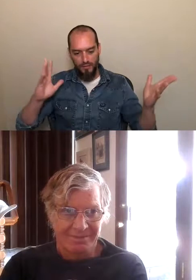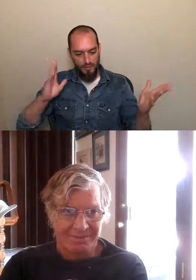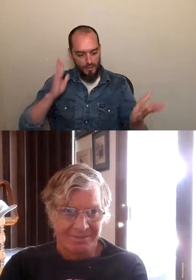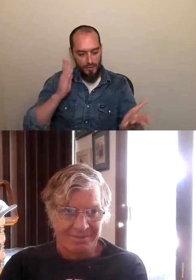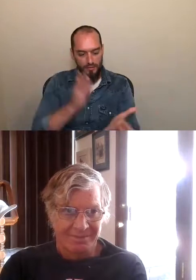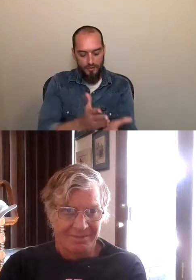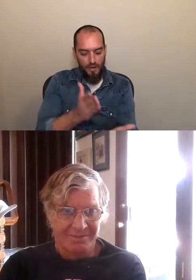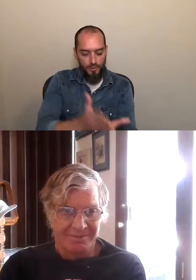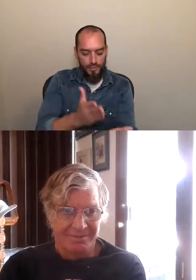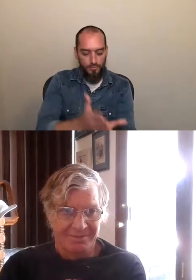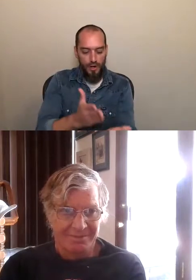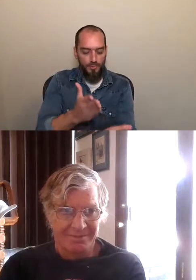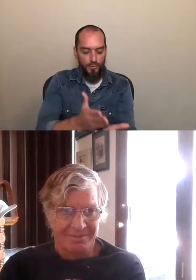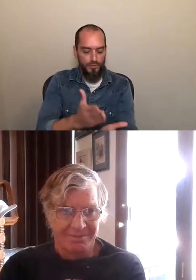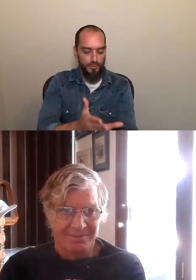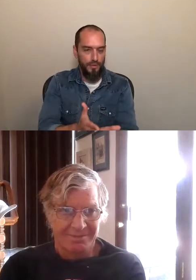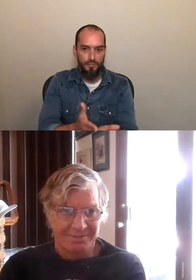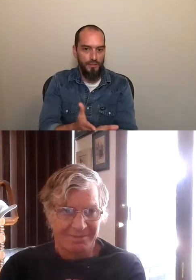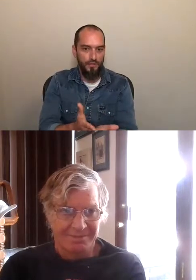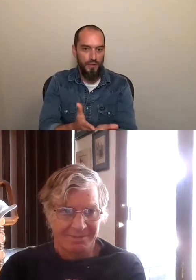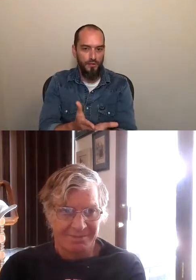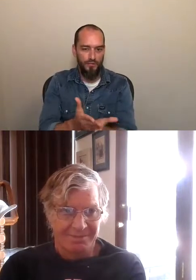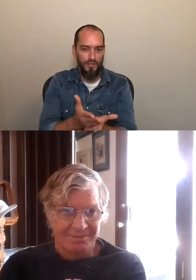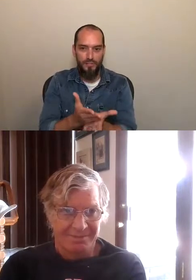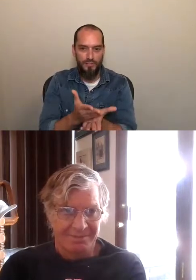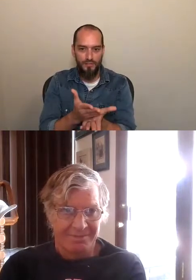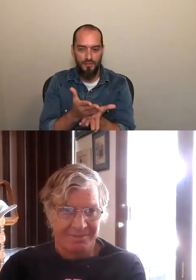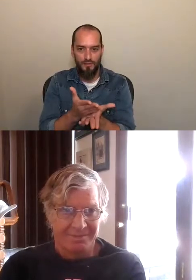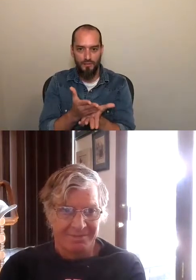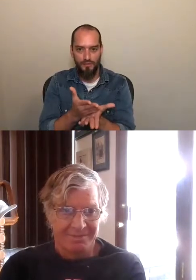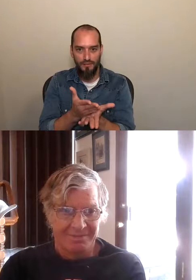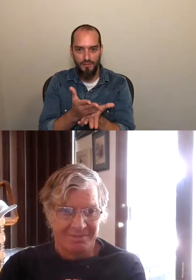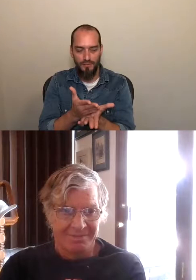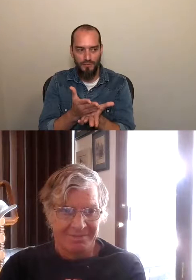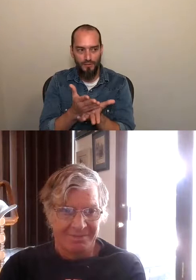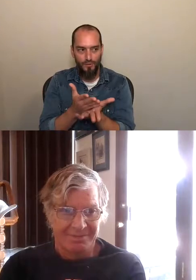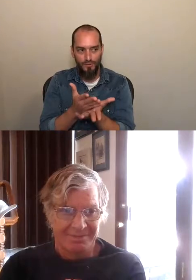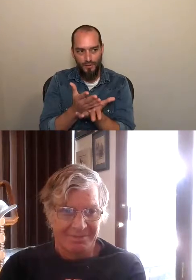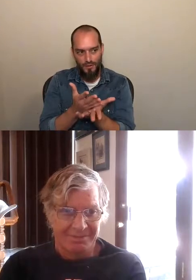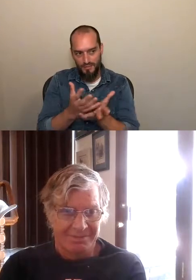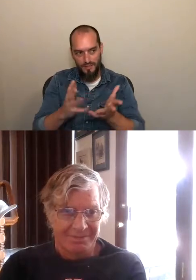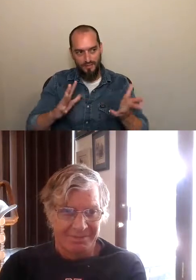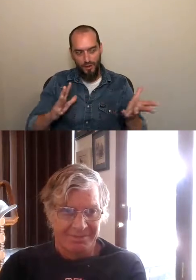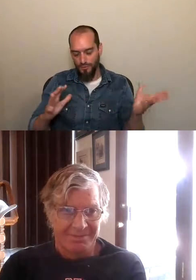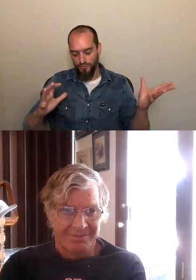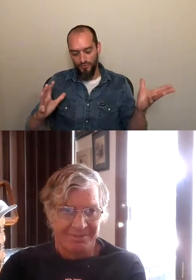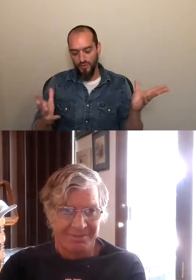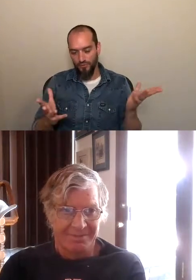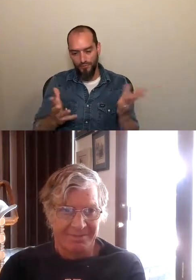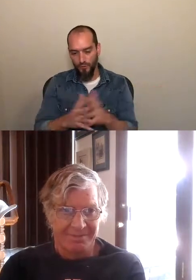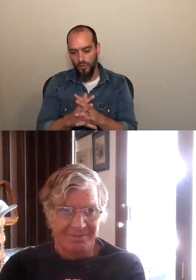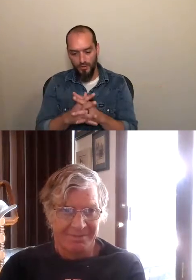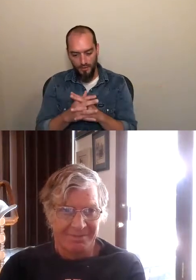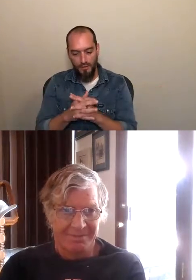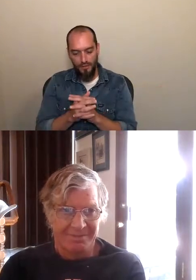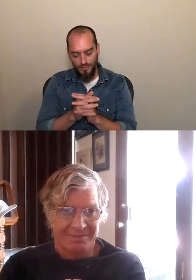that. They're not putting proper moisture barriers beneath the concrete foundation. So that's setting the home up for failure from